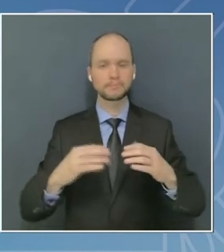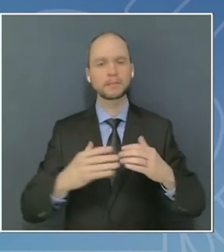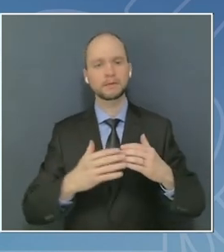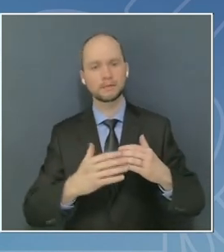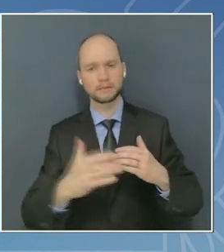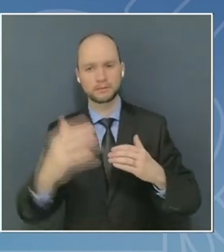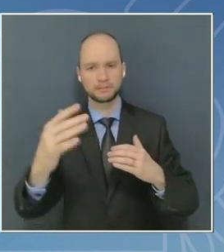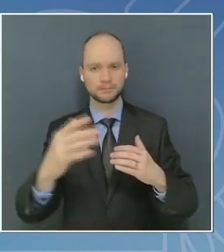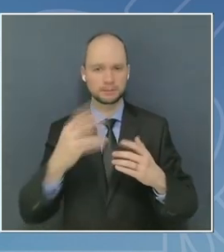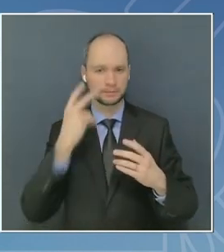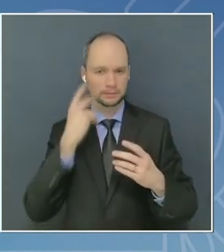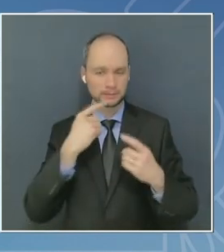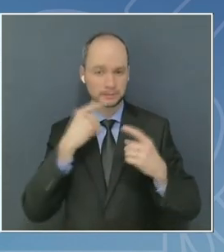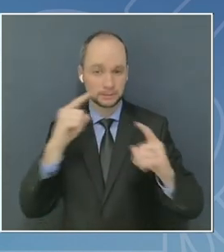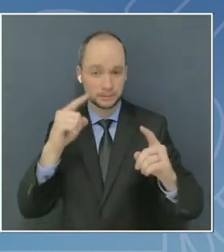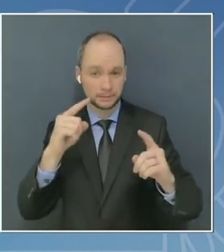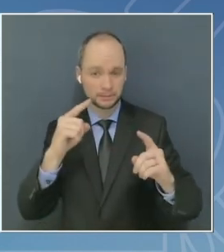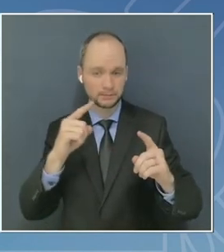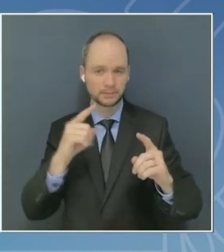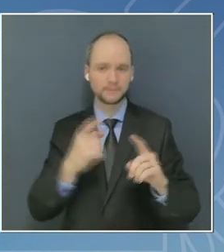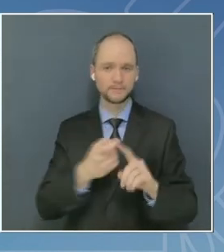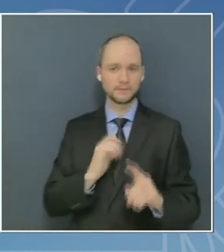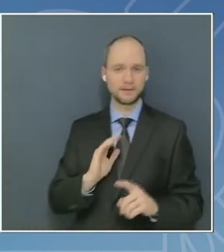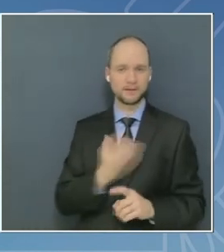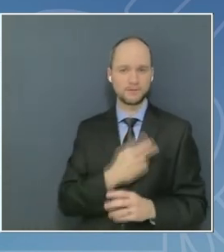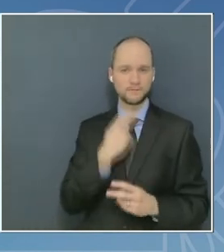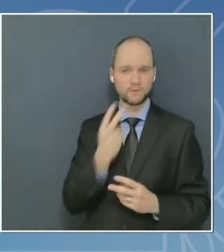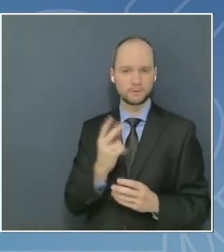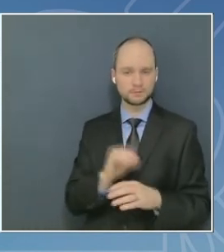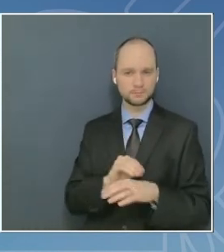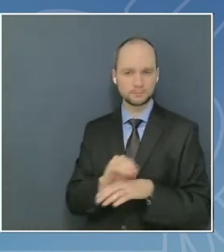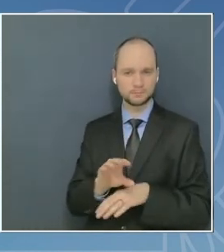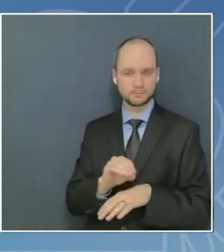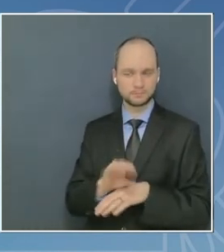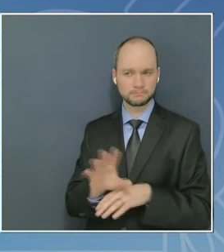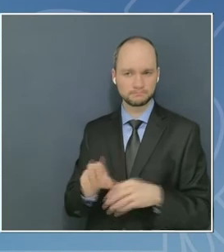you. Thank you. Does anyone else want to